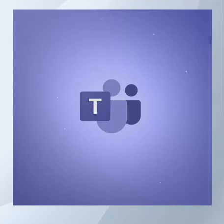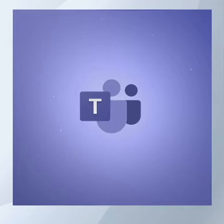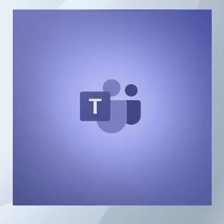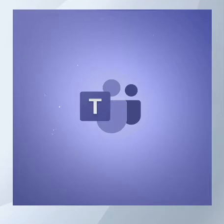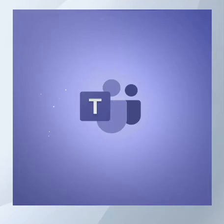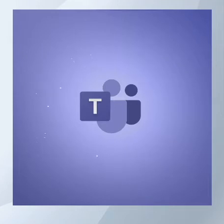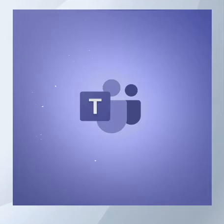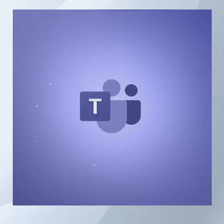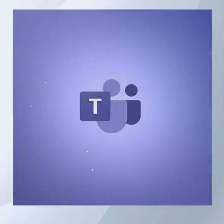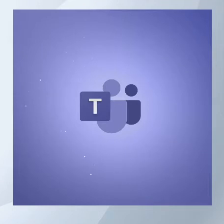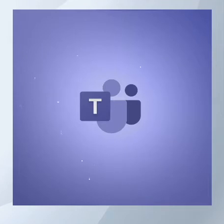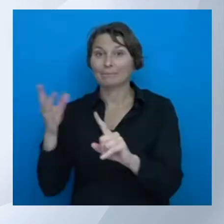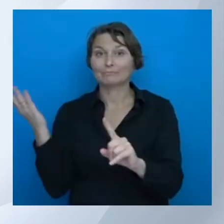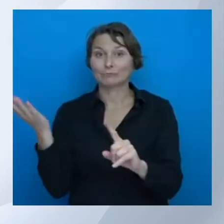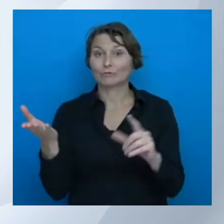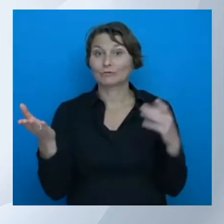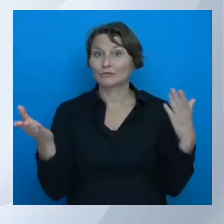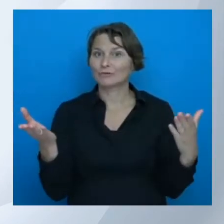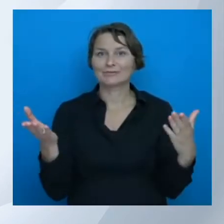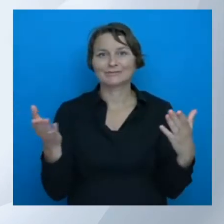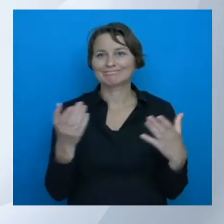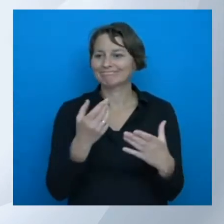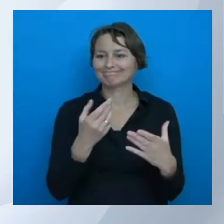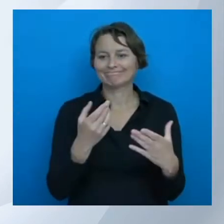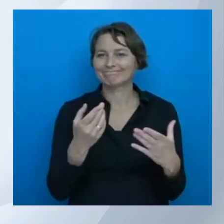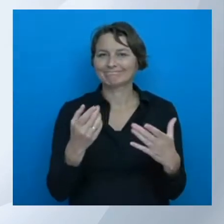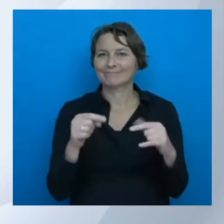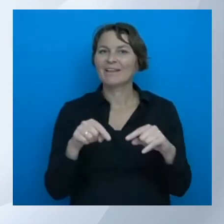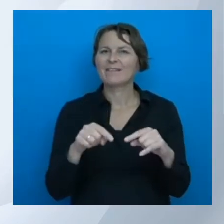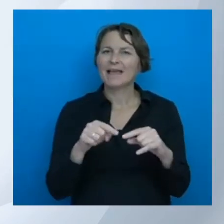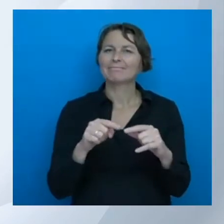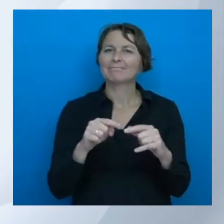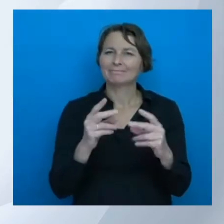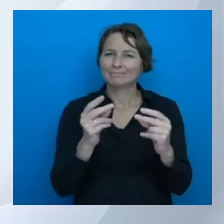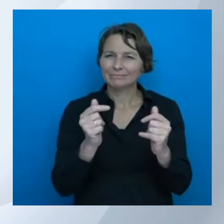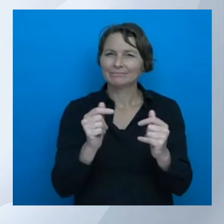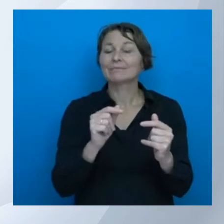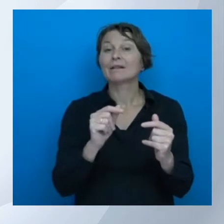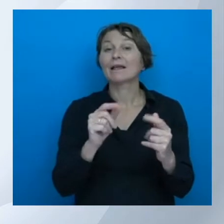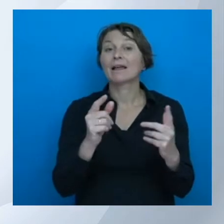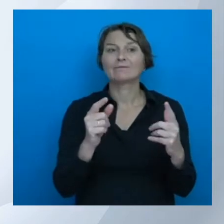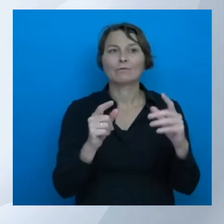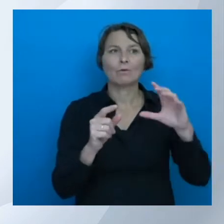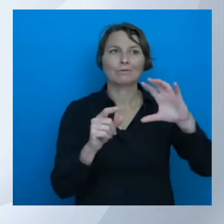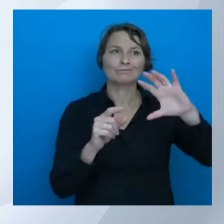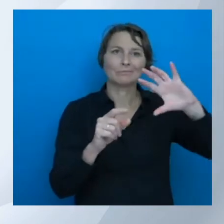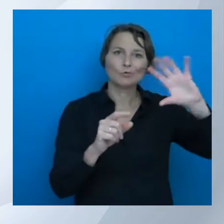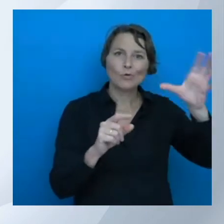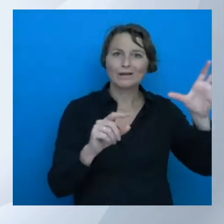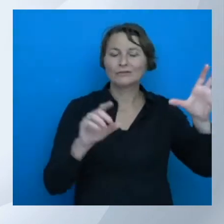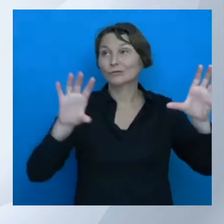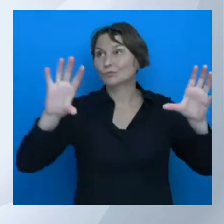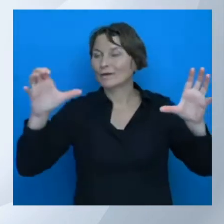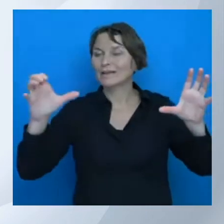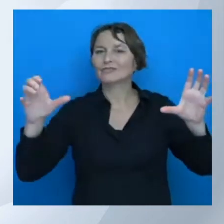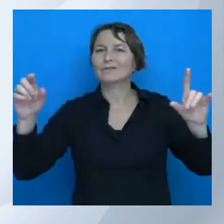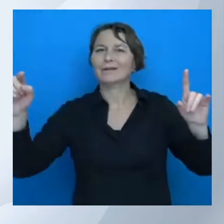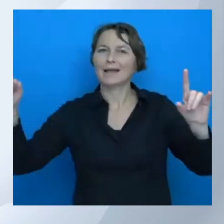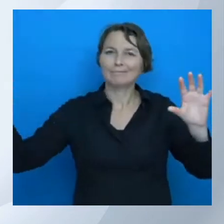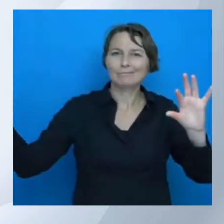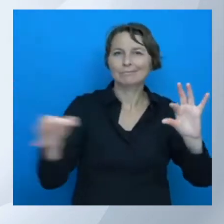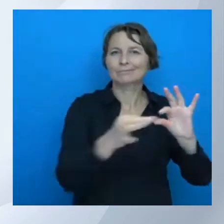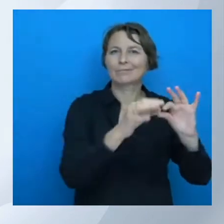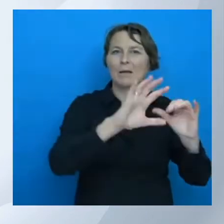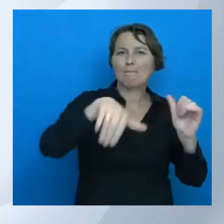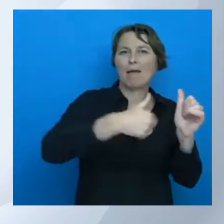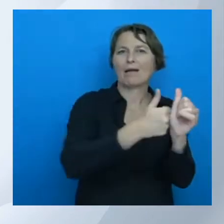for example, you can automatically fail over to something in another region or to a backup. The same goes with your